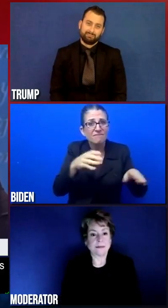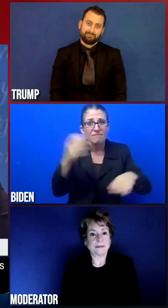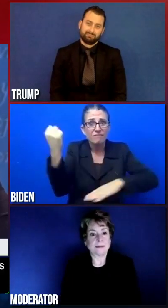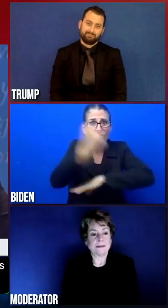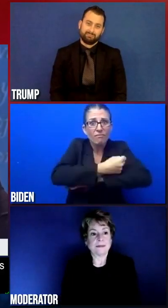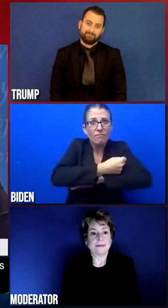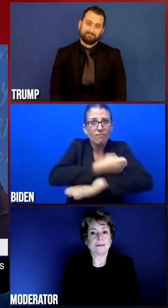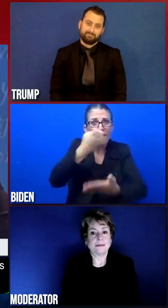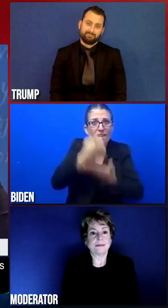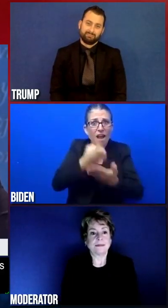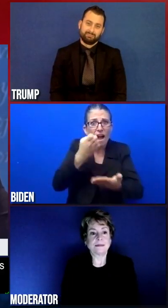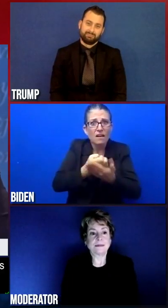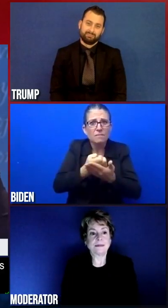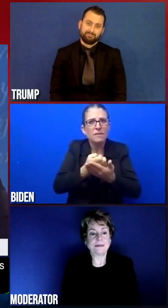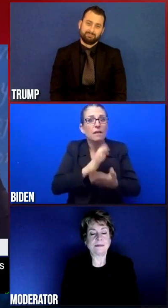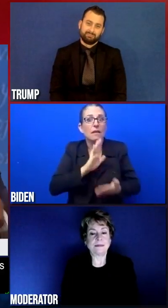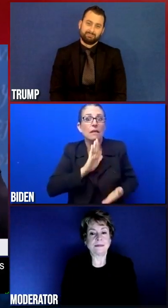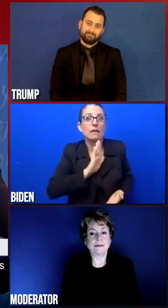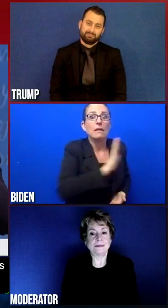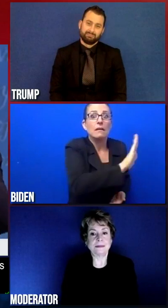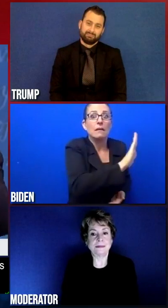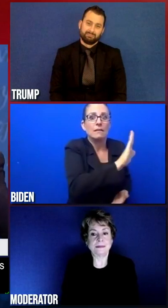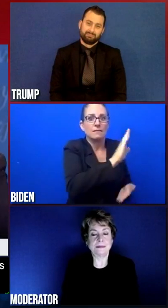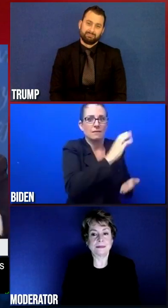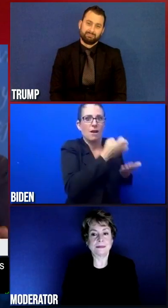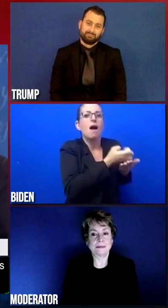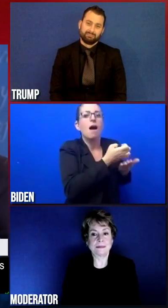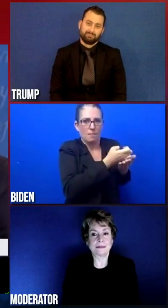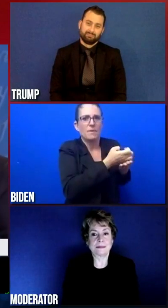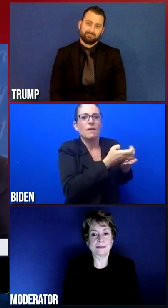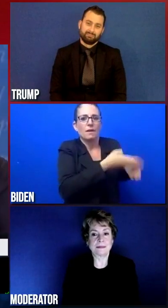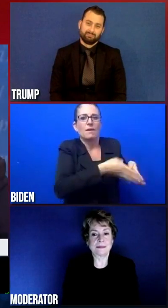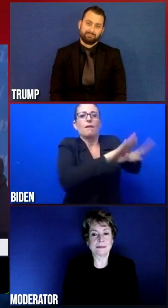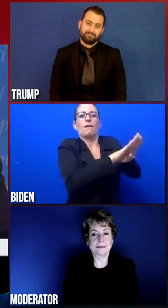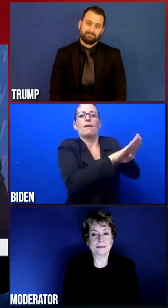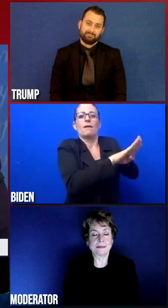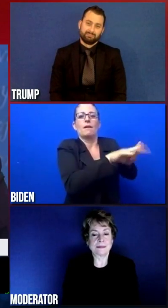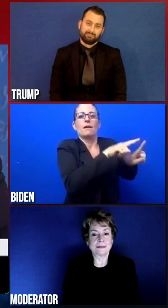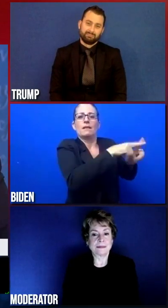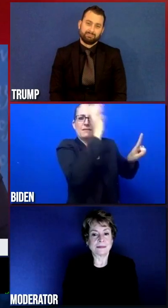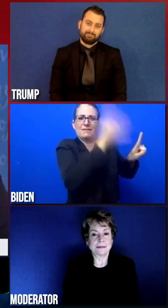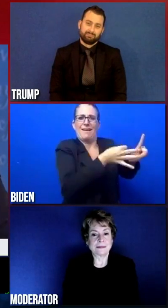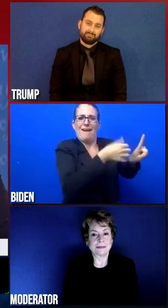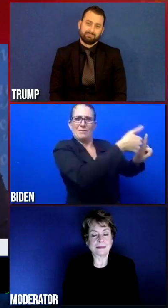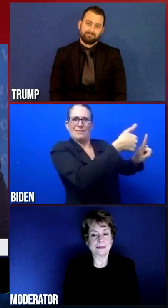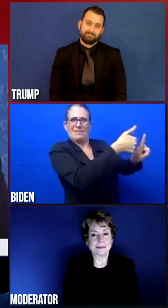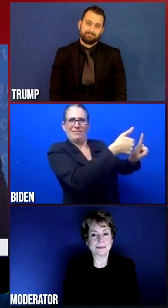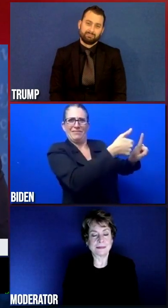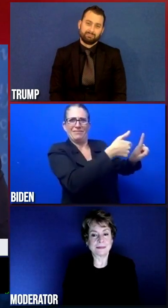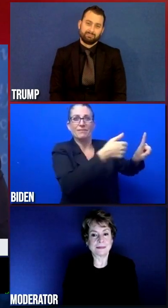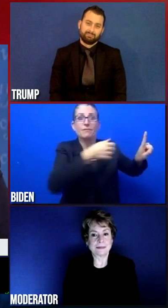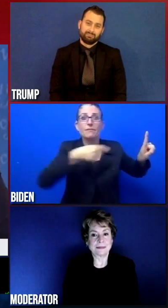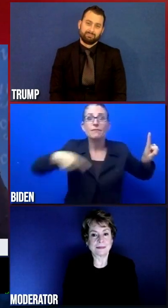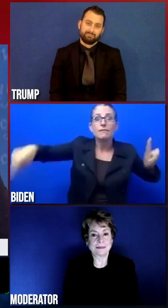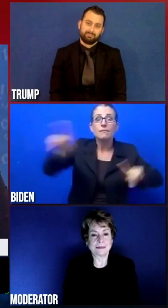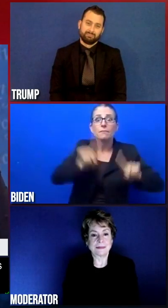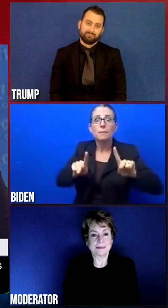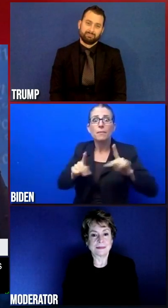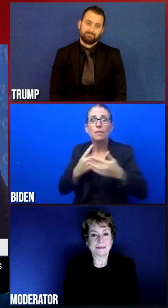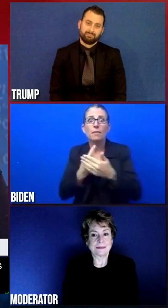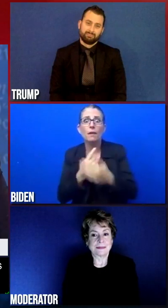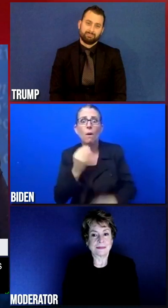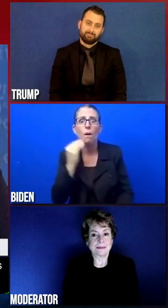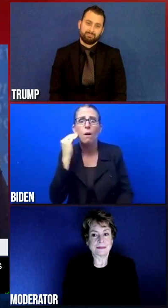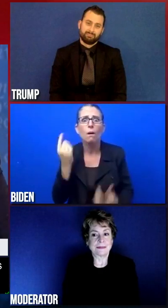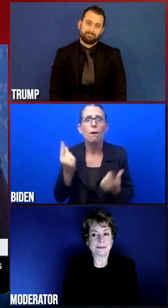The reason it's shut down is because, look, you folks at home, how many of you got up this morning and had an empty chair at the kitchen table because